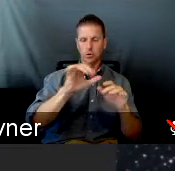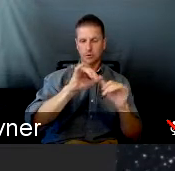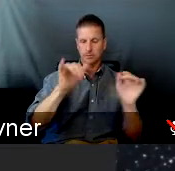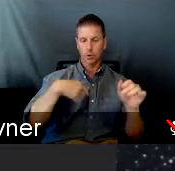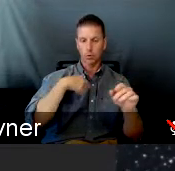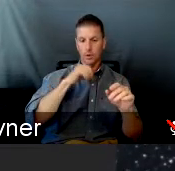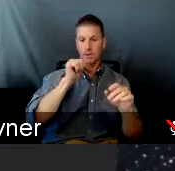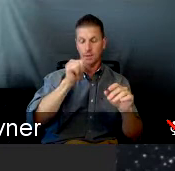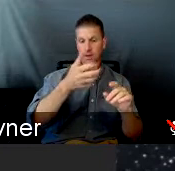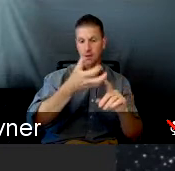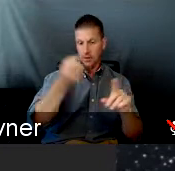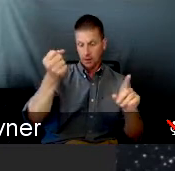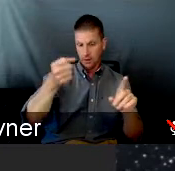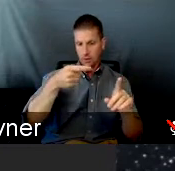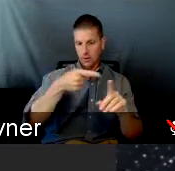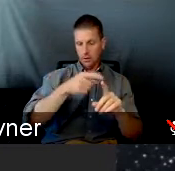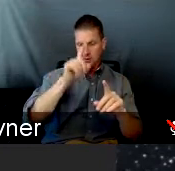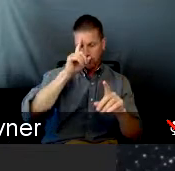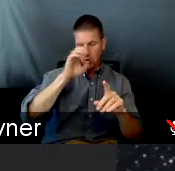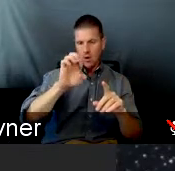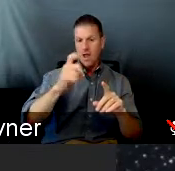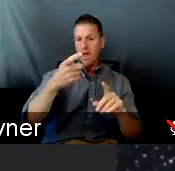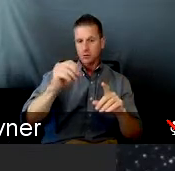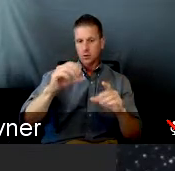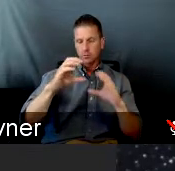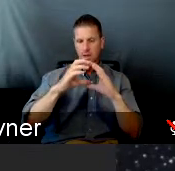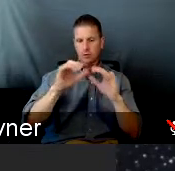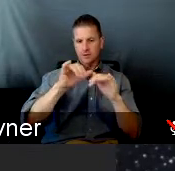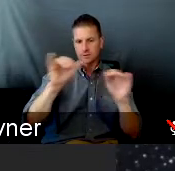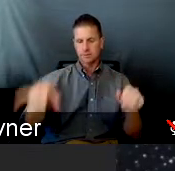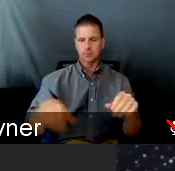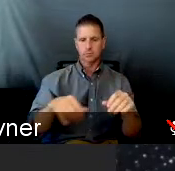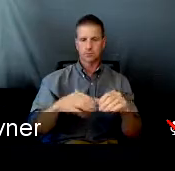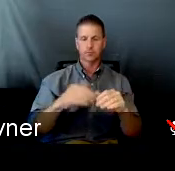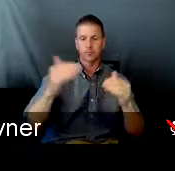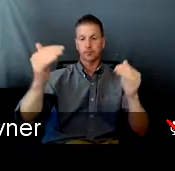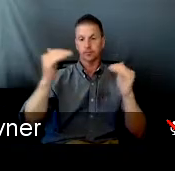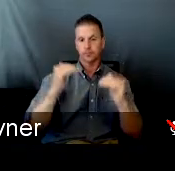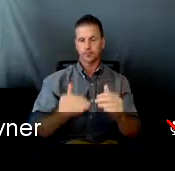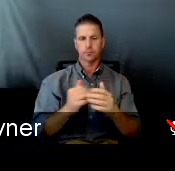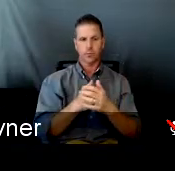for exoplanetary systems as well. If you go to the next slide, please.